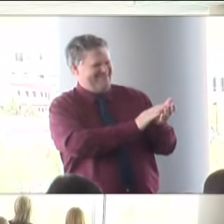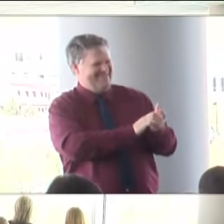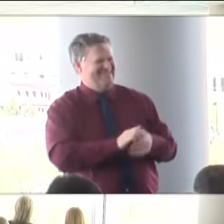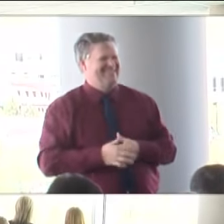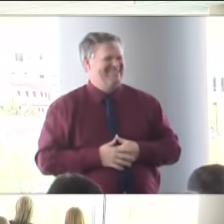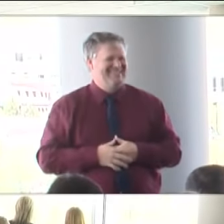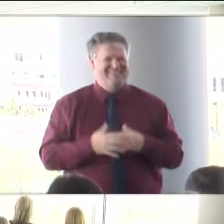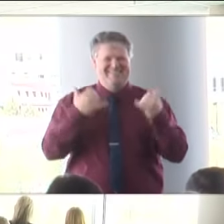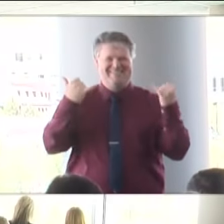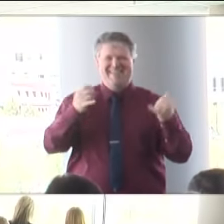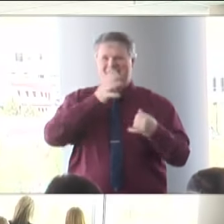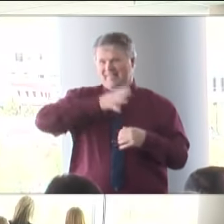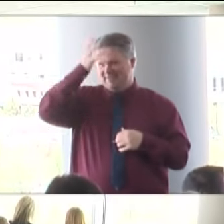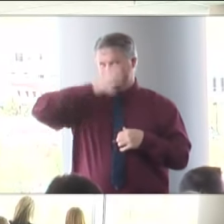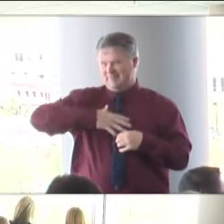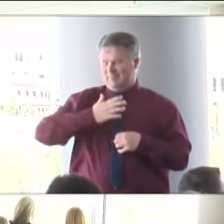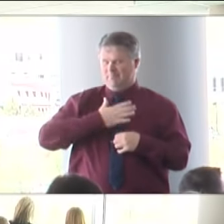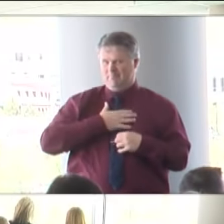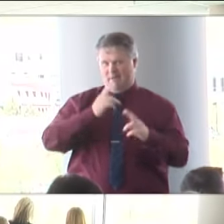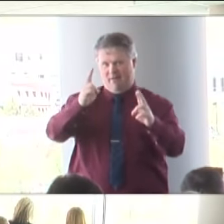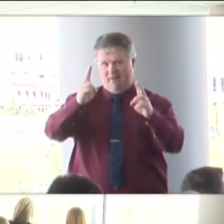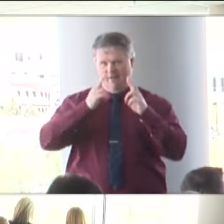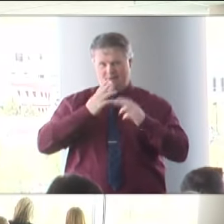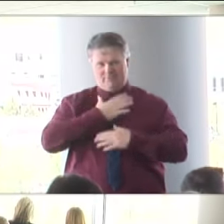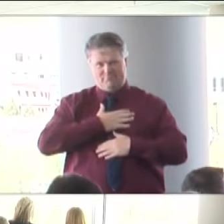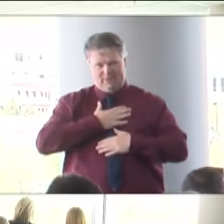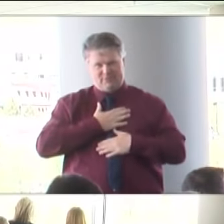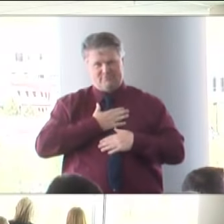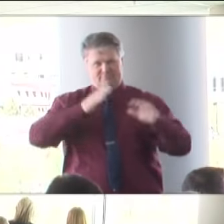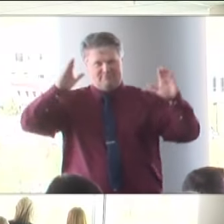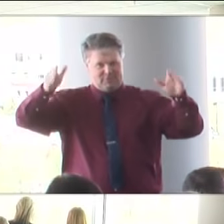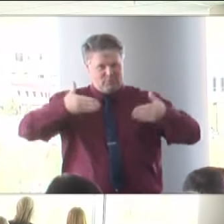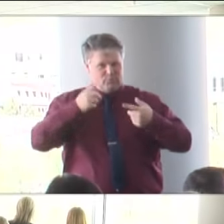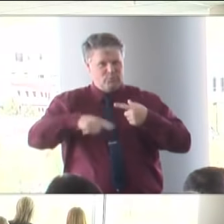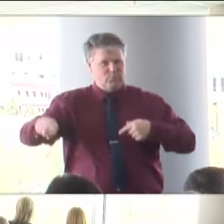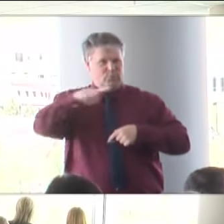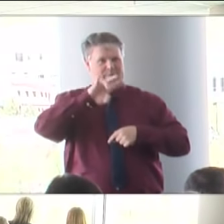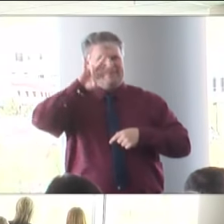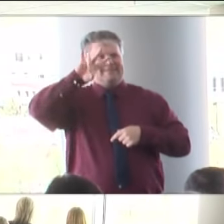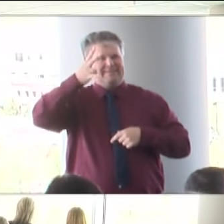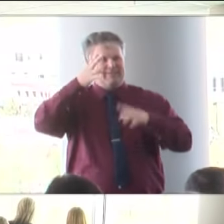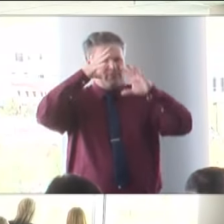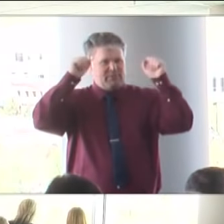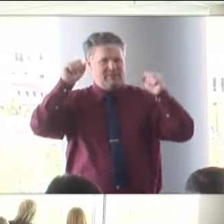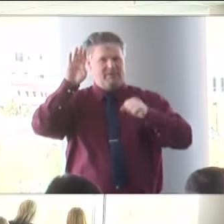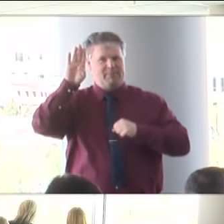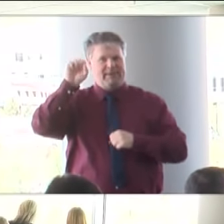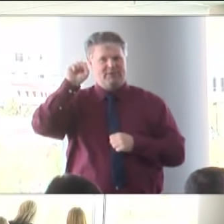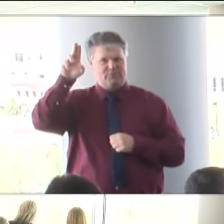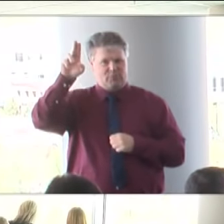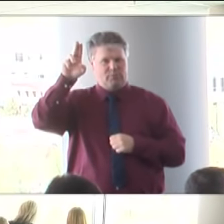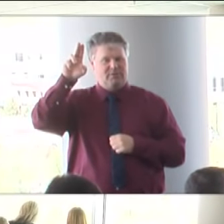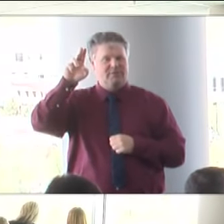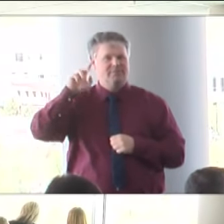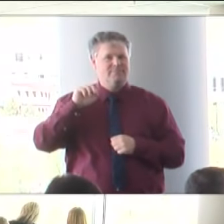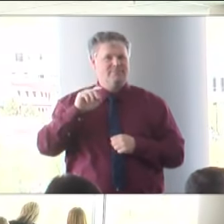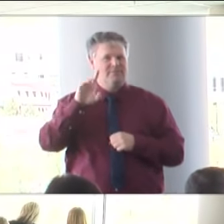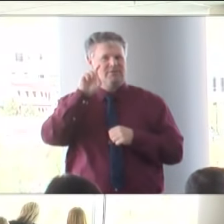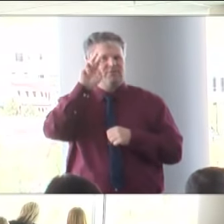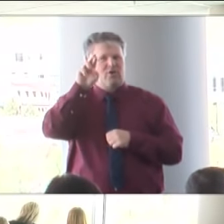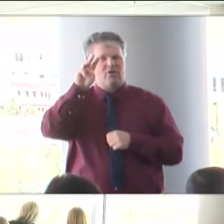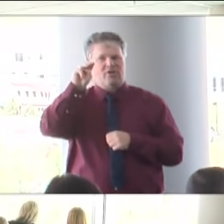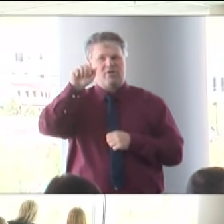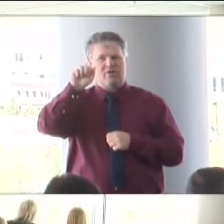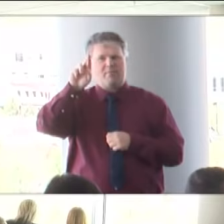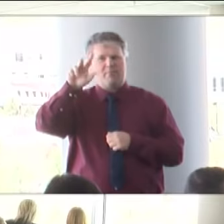ado, ladies and gentlemen, it is my great honor and pleasure to introduce to you the 7th president of Boise State University, Dr.